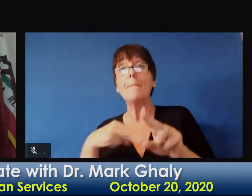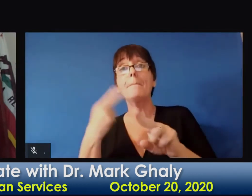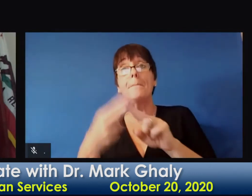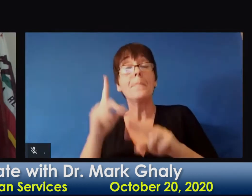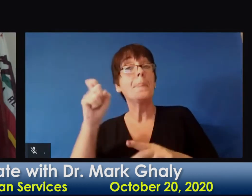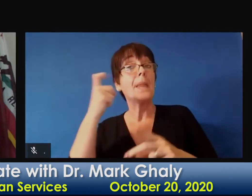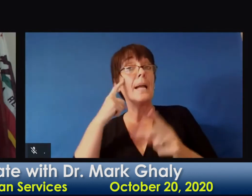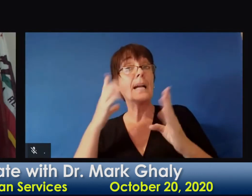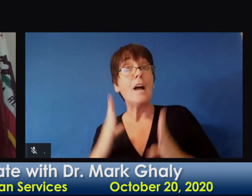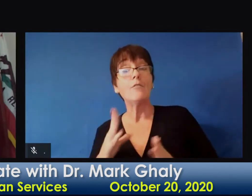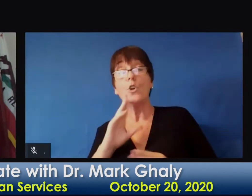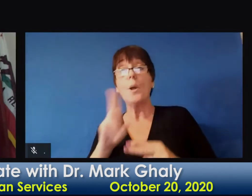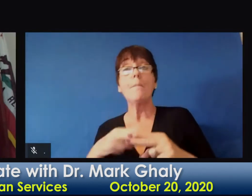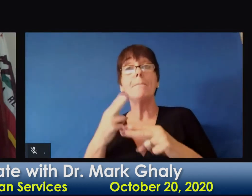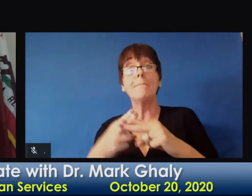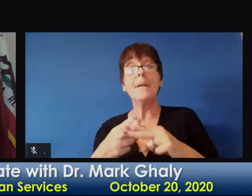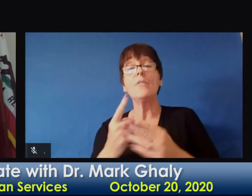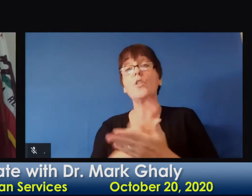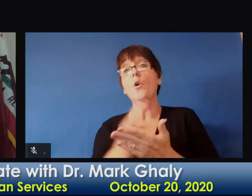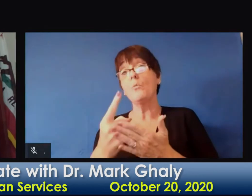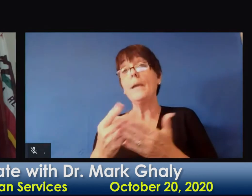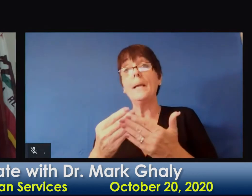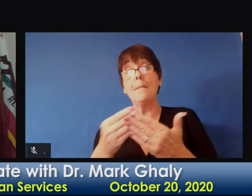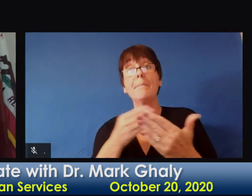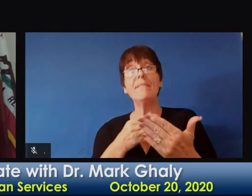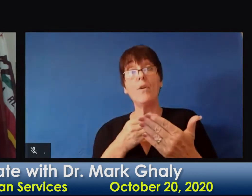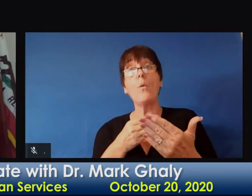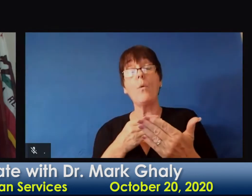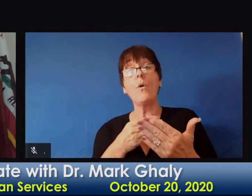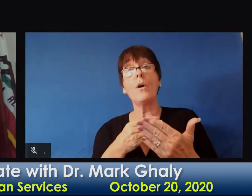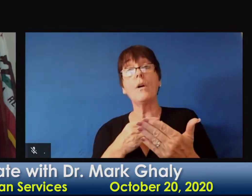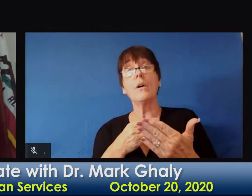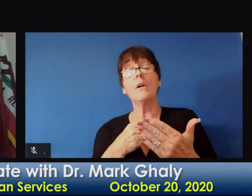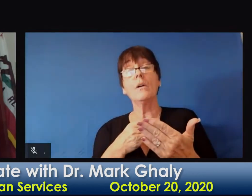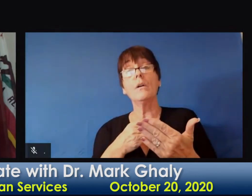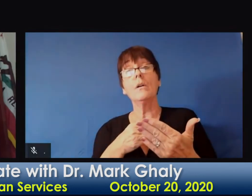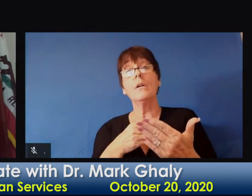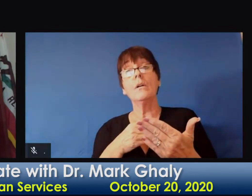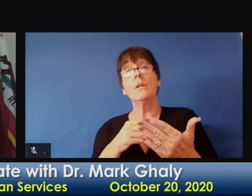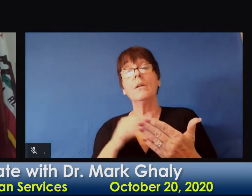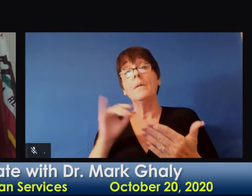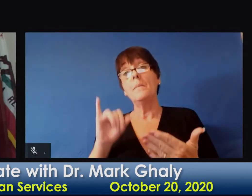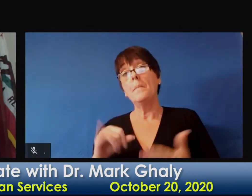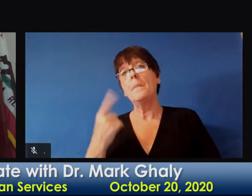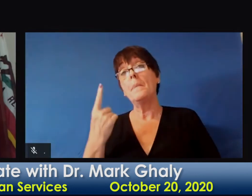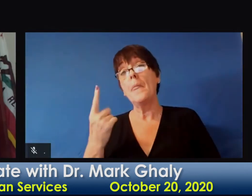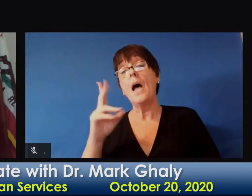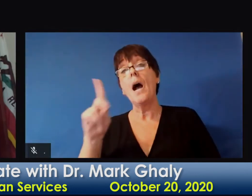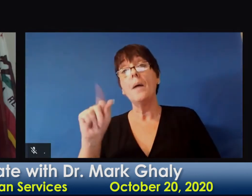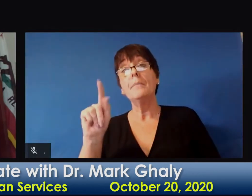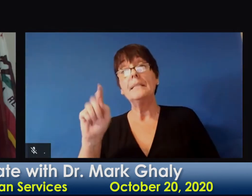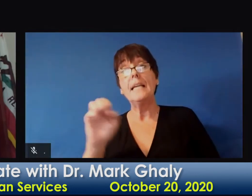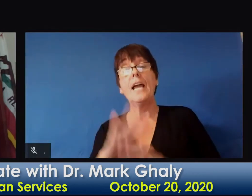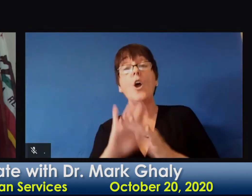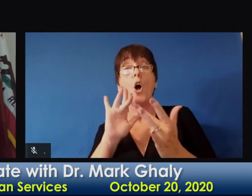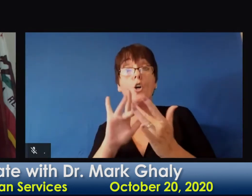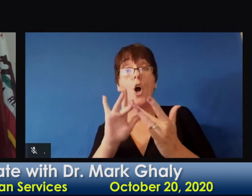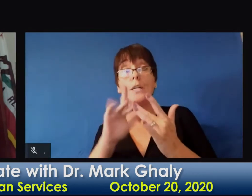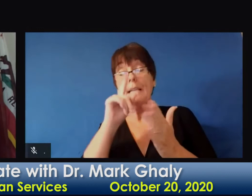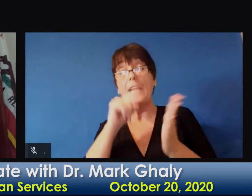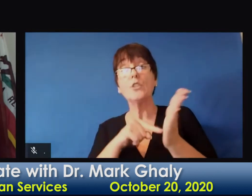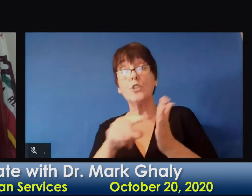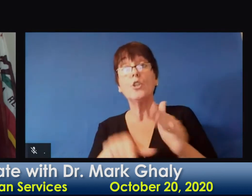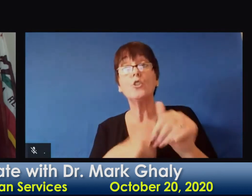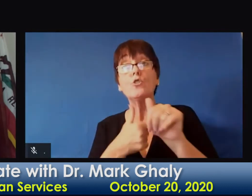governor mentioned the week before this one in terms of an update on contact tracing, making